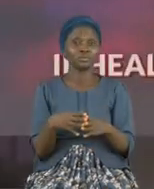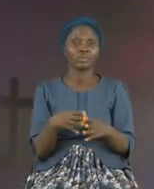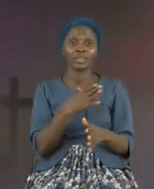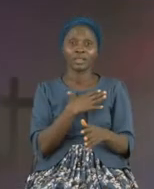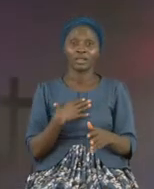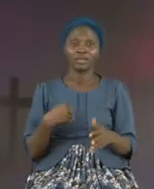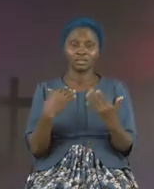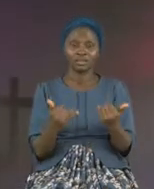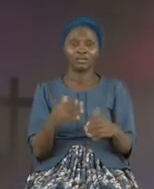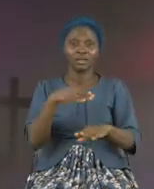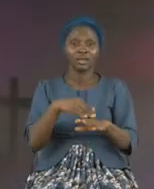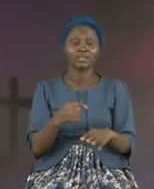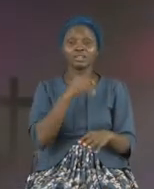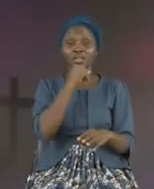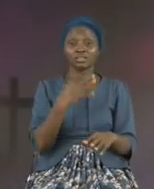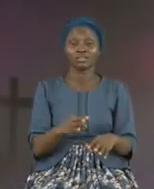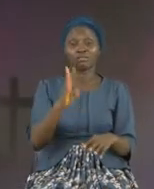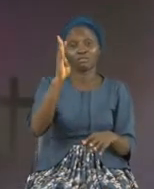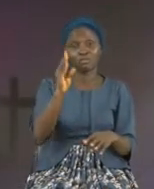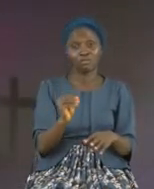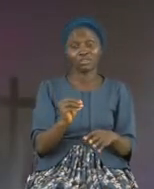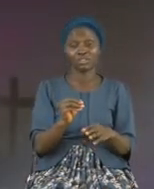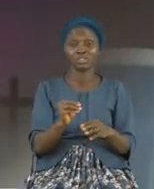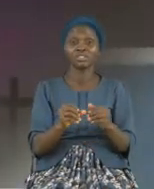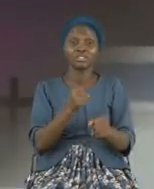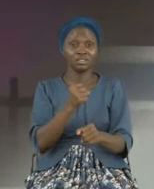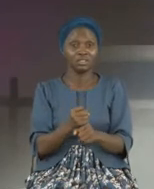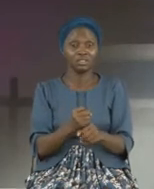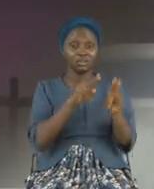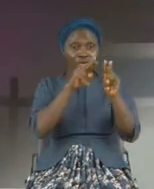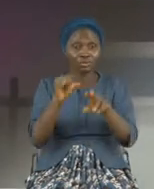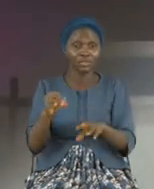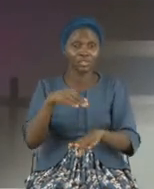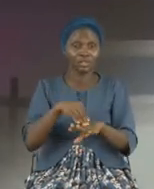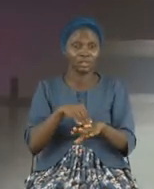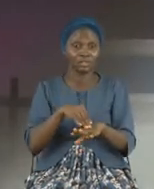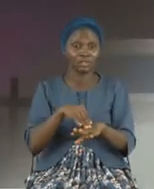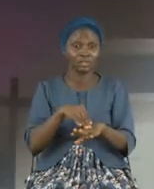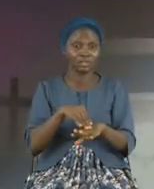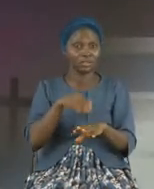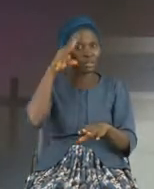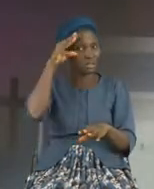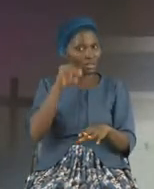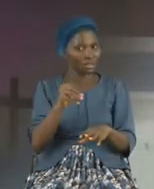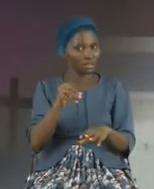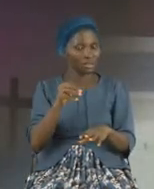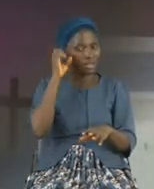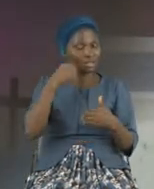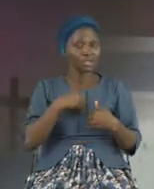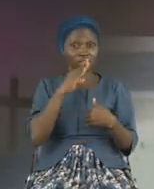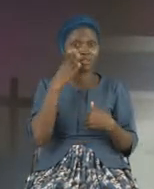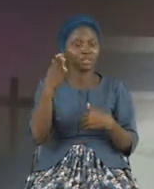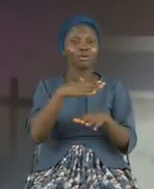of 40 years, and looking at him, he's been there all the time. Can I remind you,